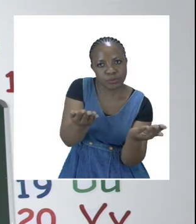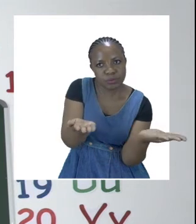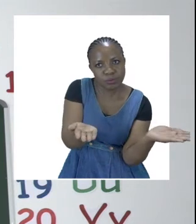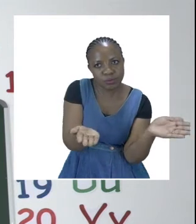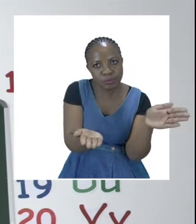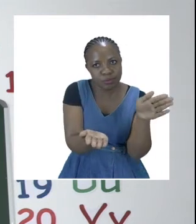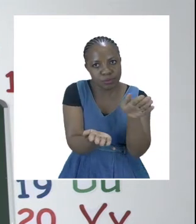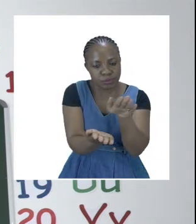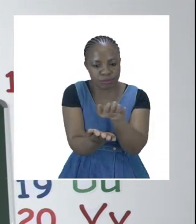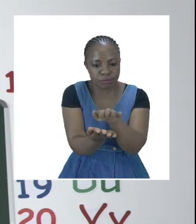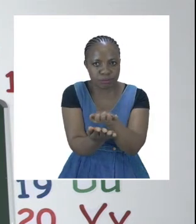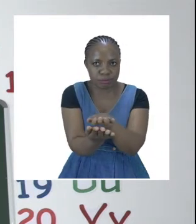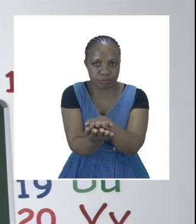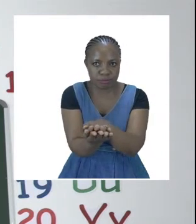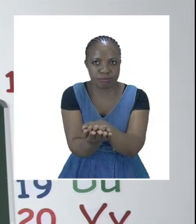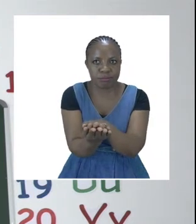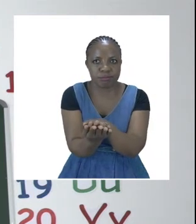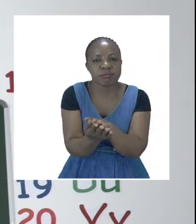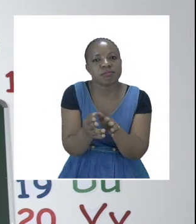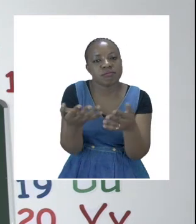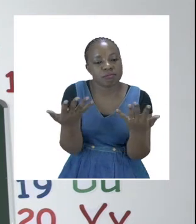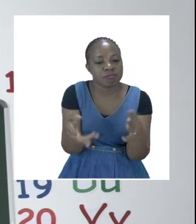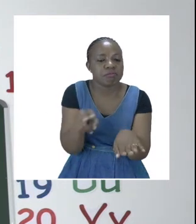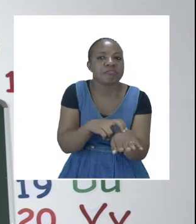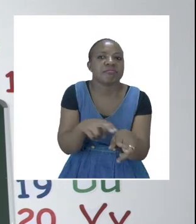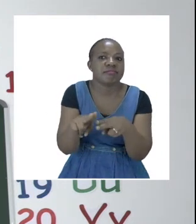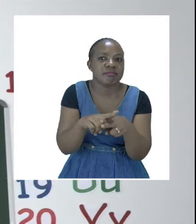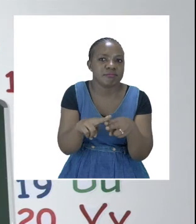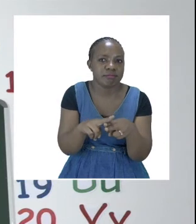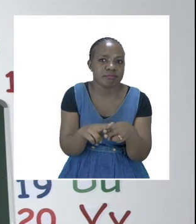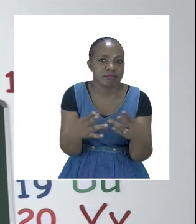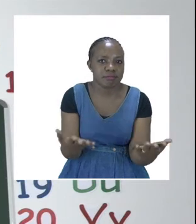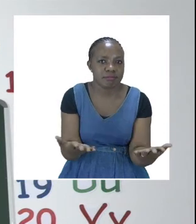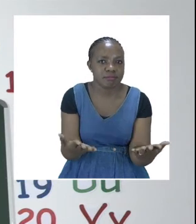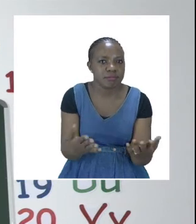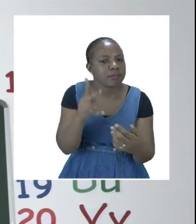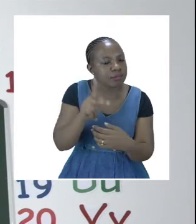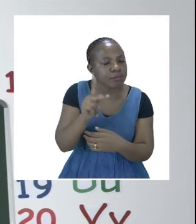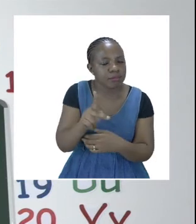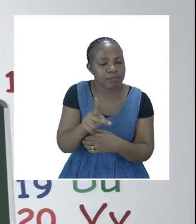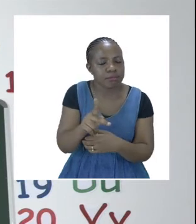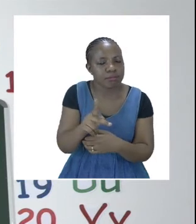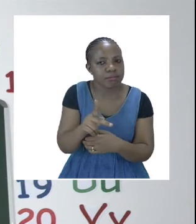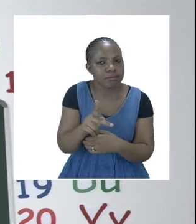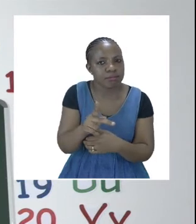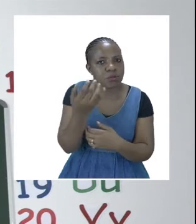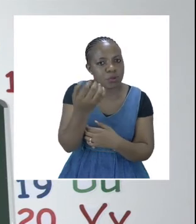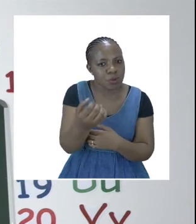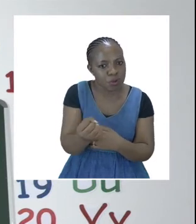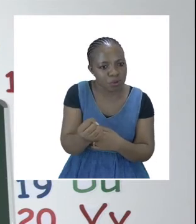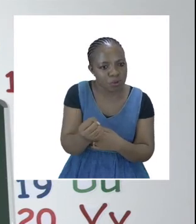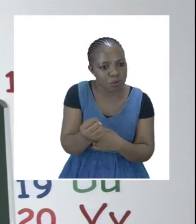it for ready to use. But there is more. We are also available on